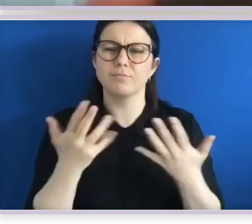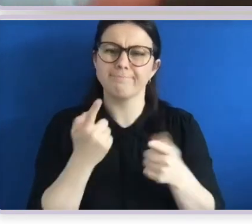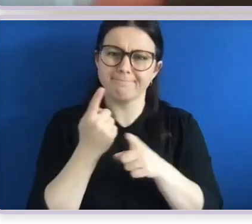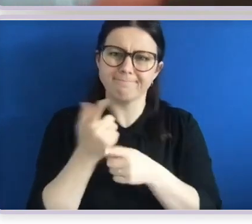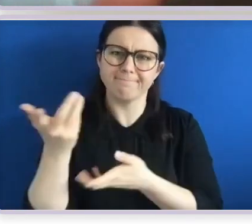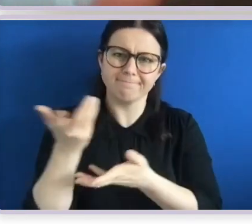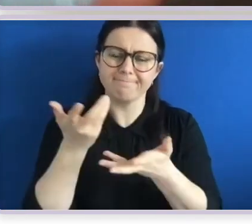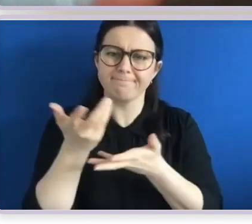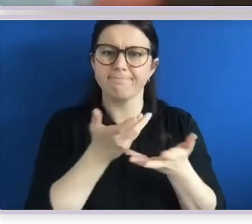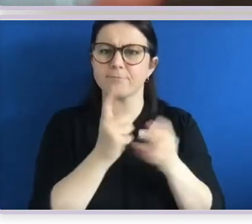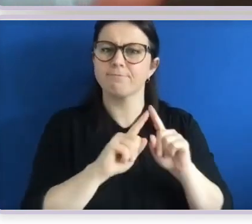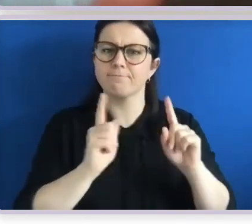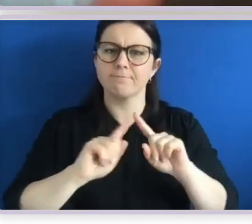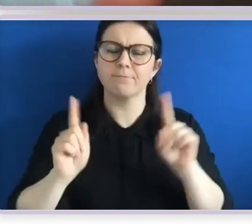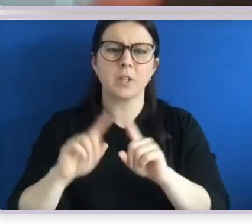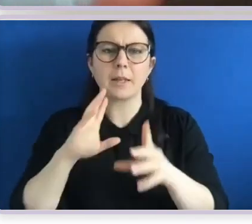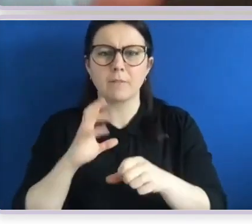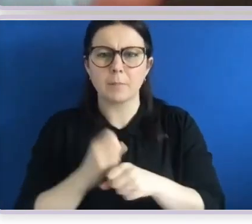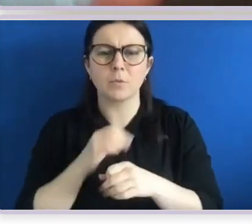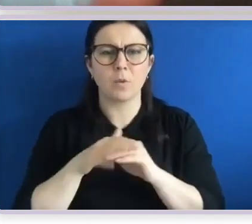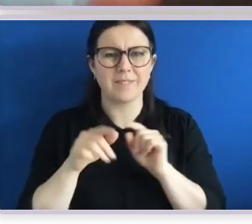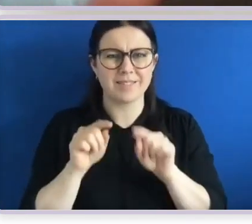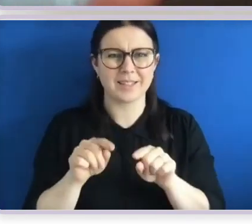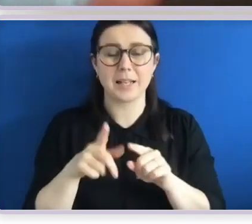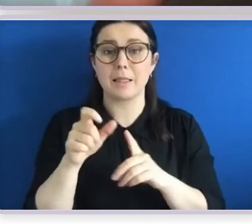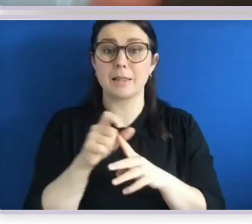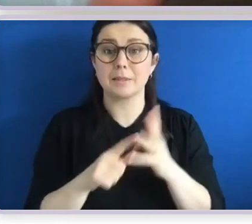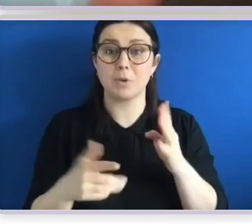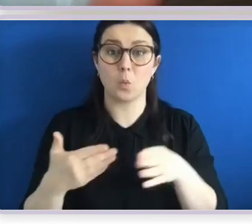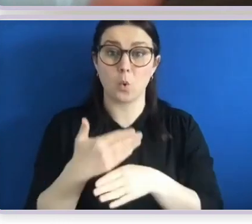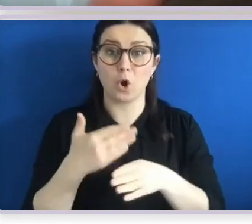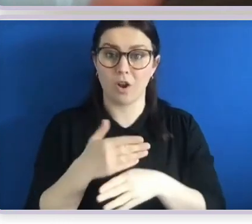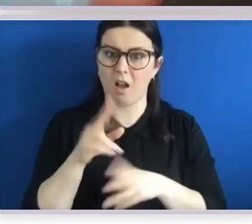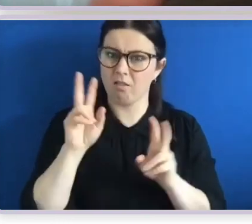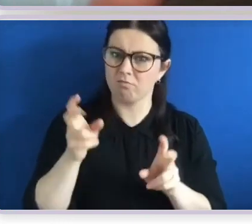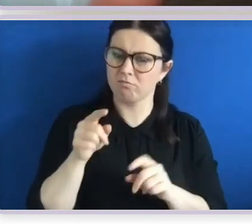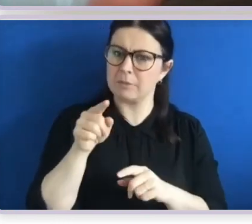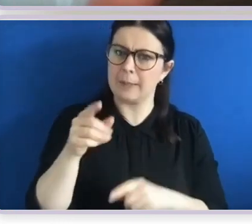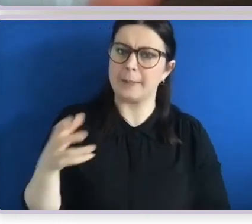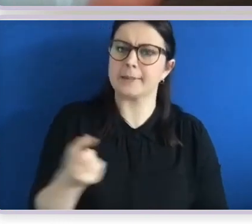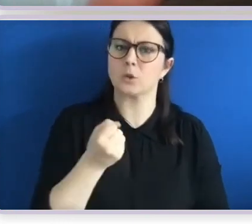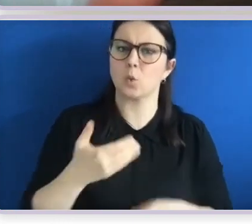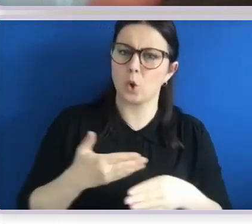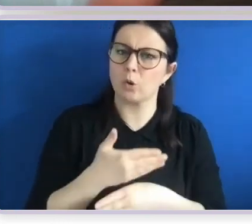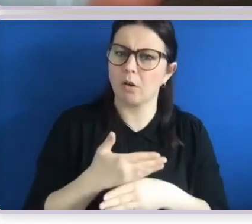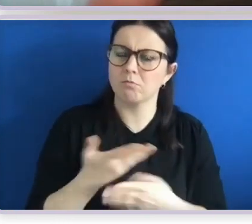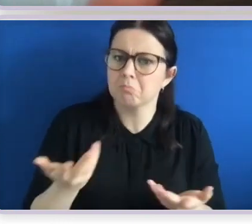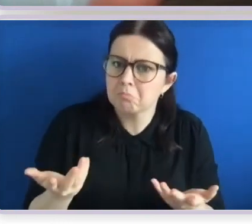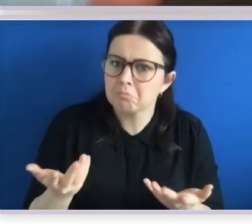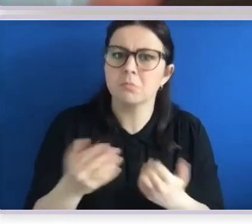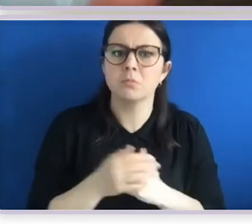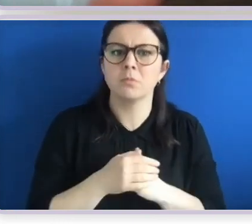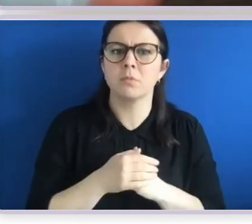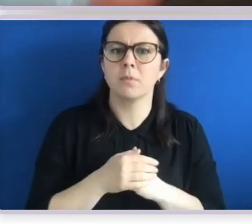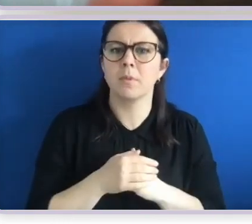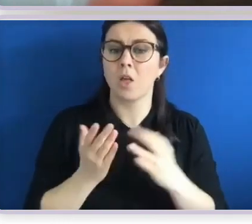government bodies about this, that disability workers were essential workers, and under COVID at the